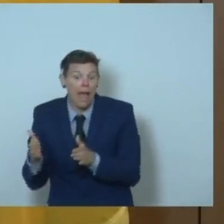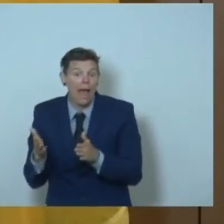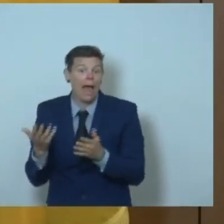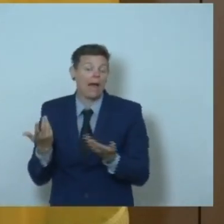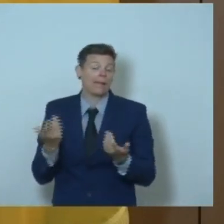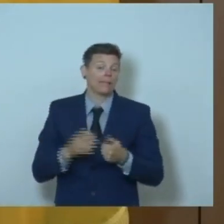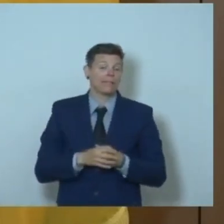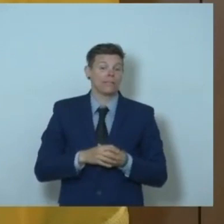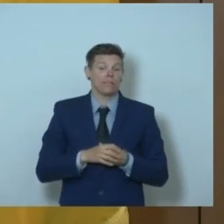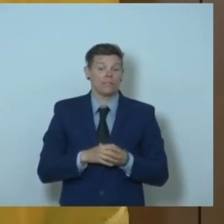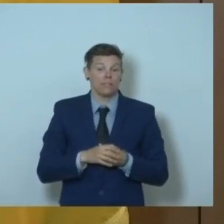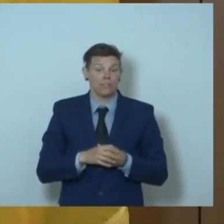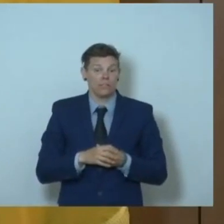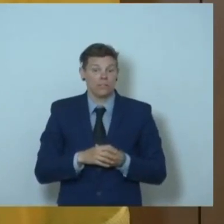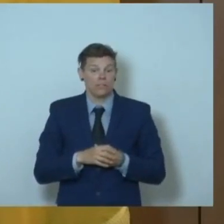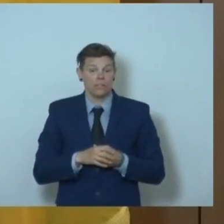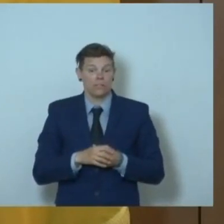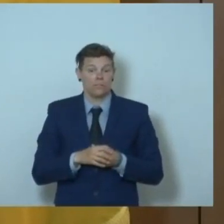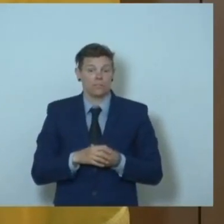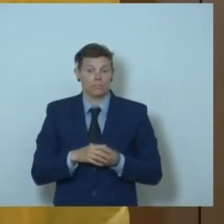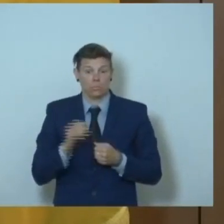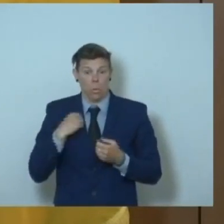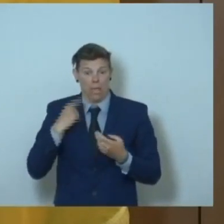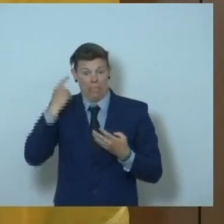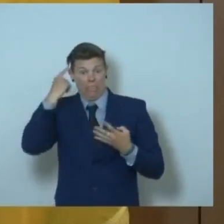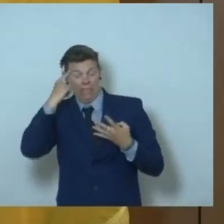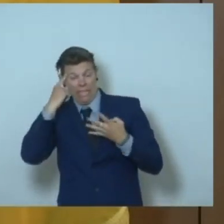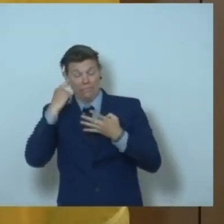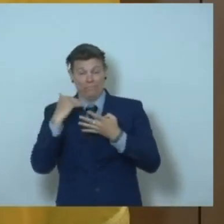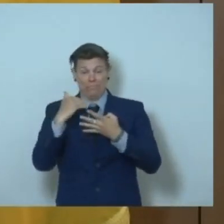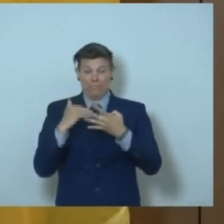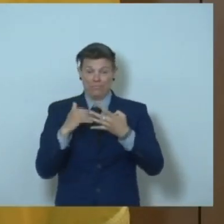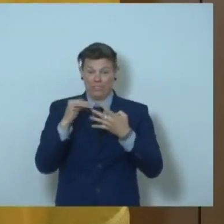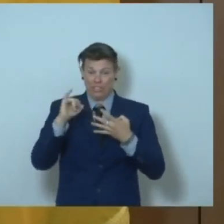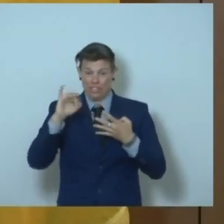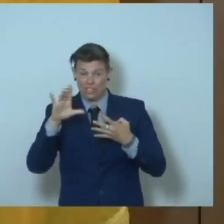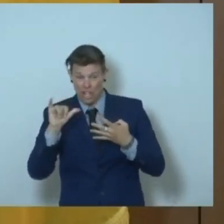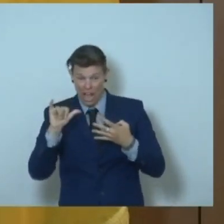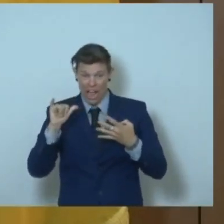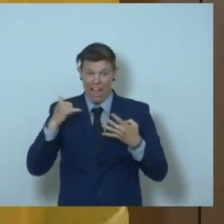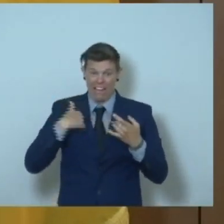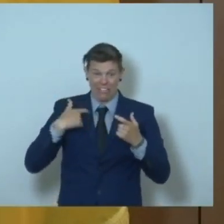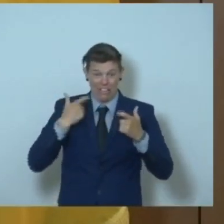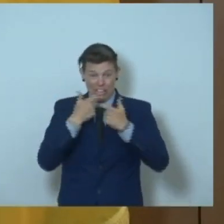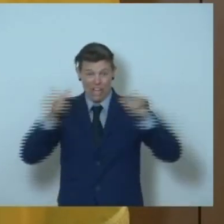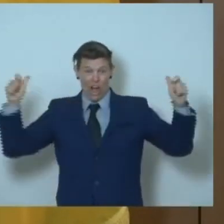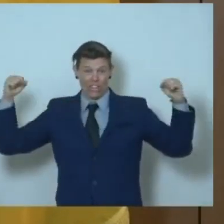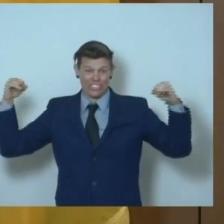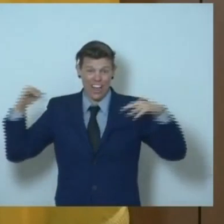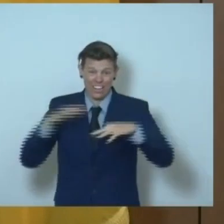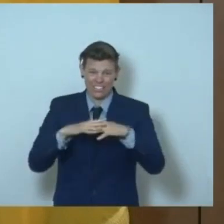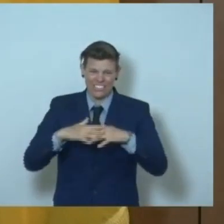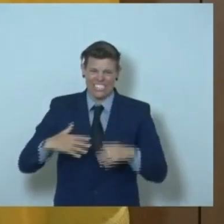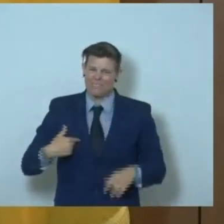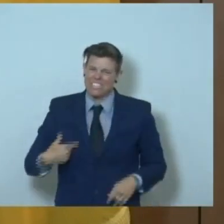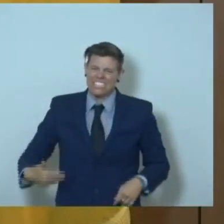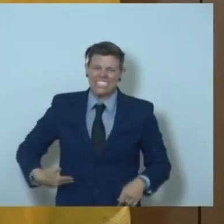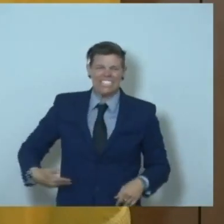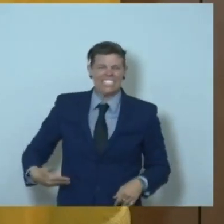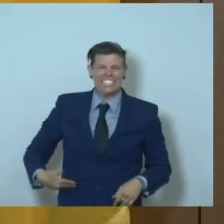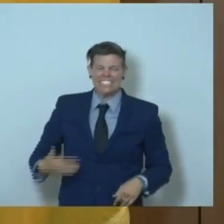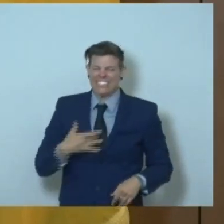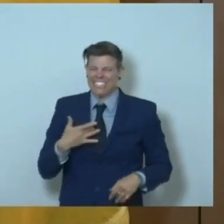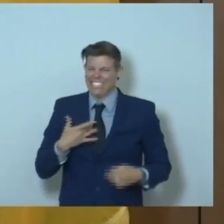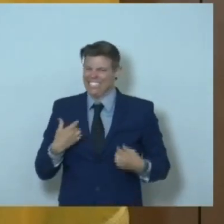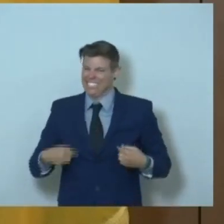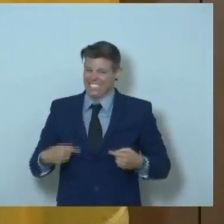I think that in the middle of July that we can have a large concert? My reaction with what I know about COVID